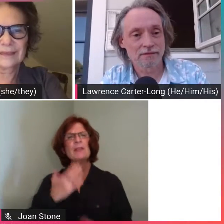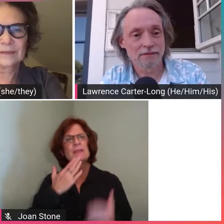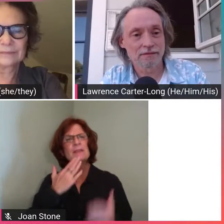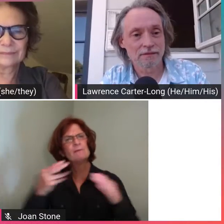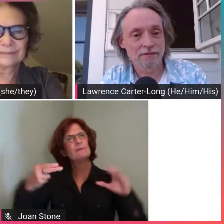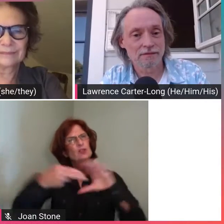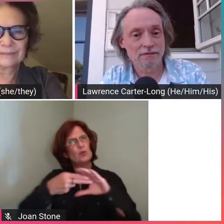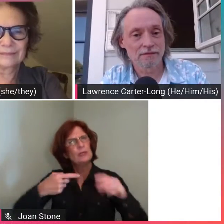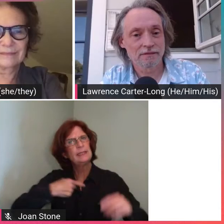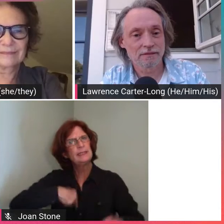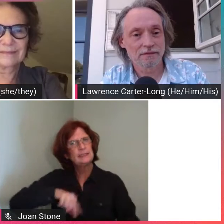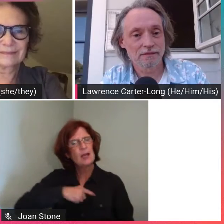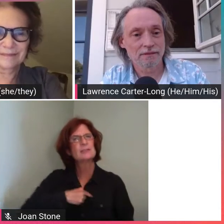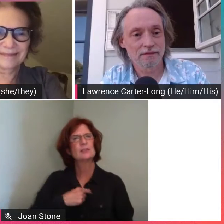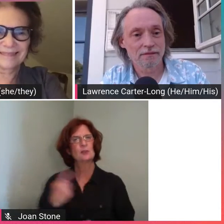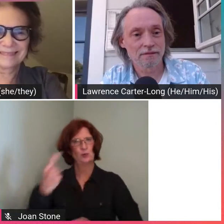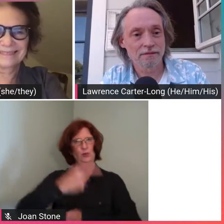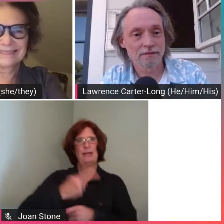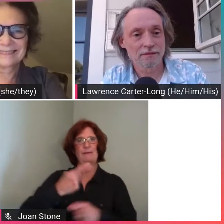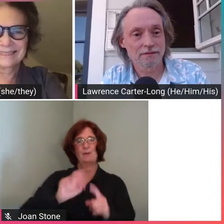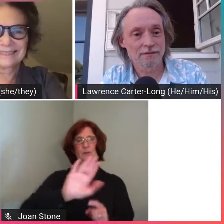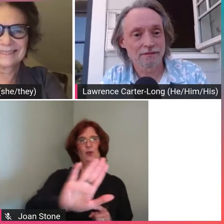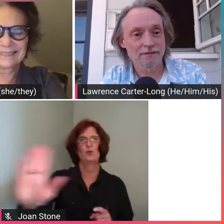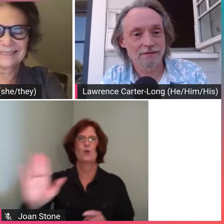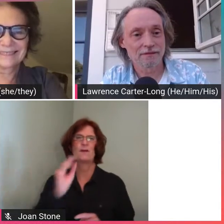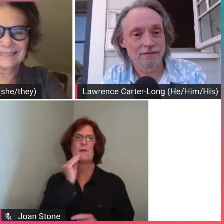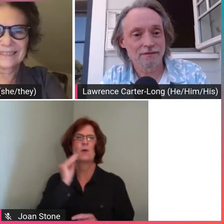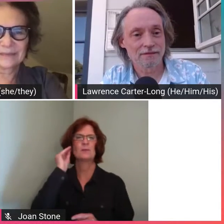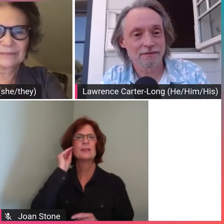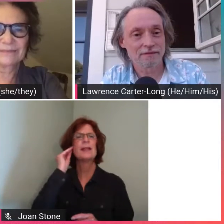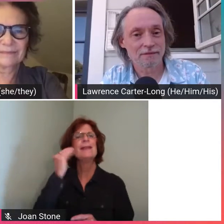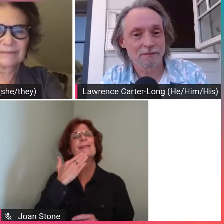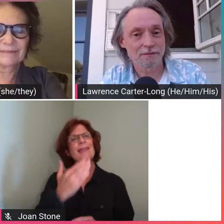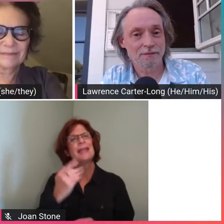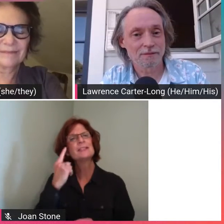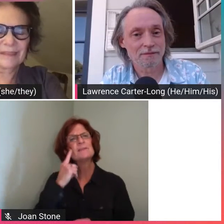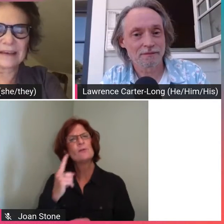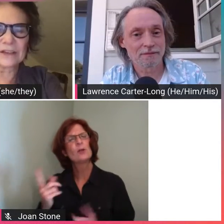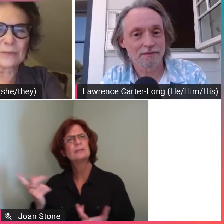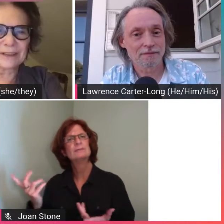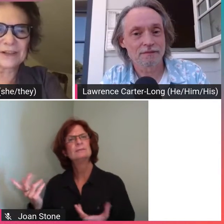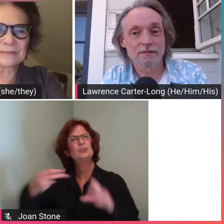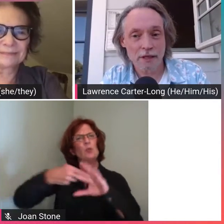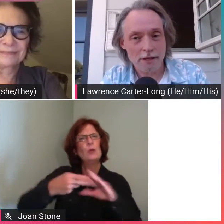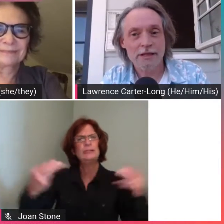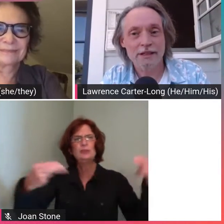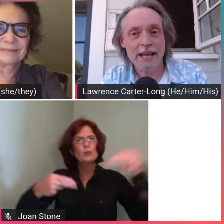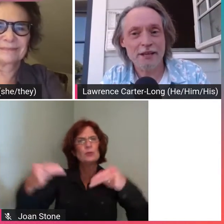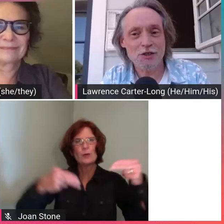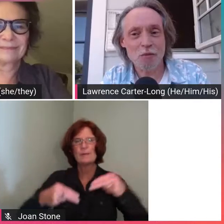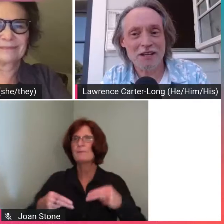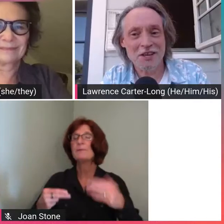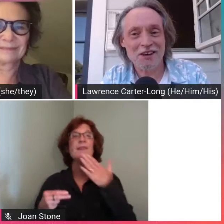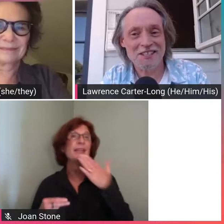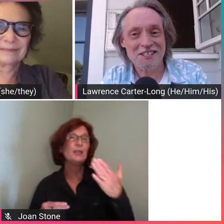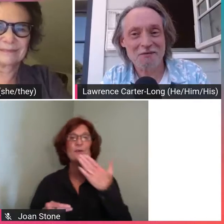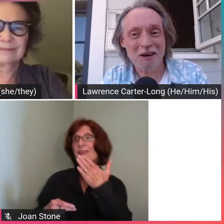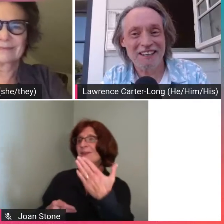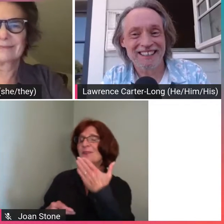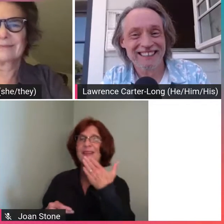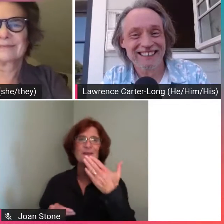me today from your respective homes. I appreciate you coming together virtually with us for this. Thanks so much. Thank you. Thank you so much.